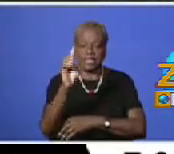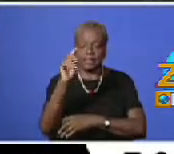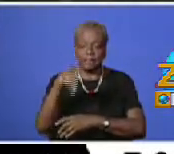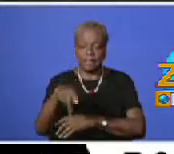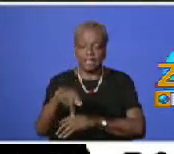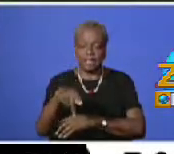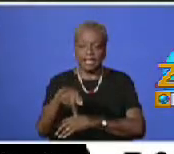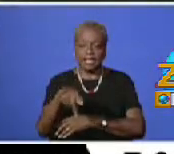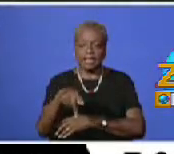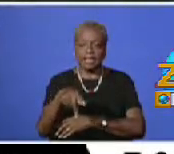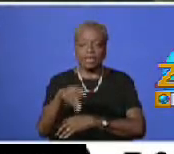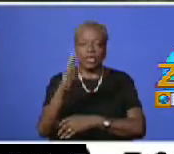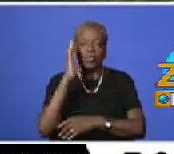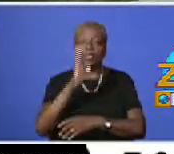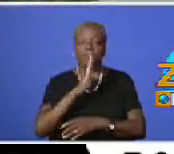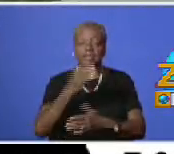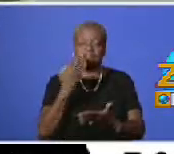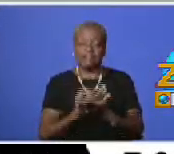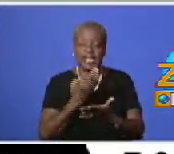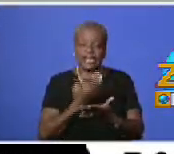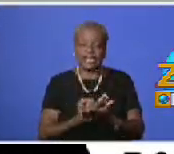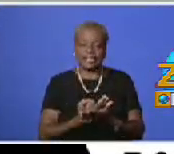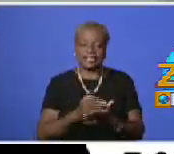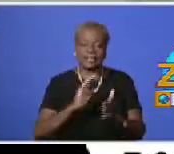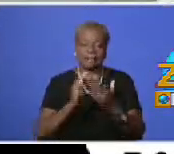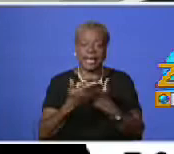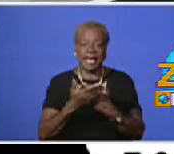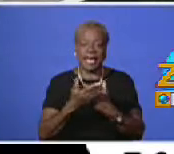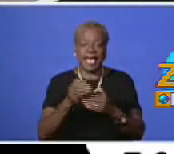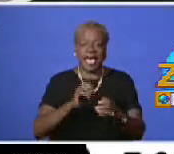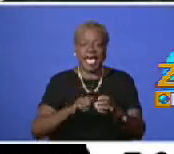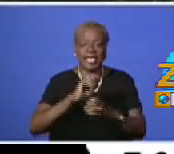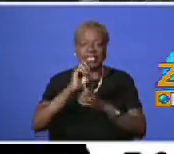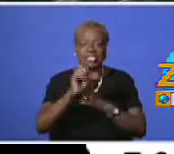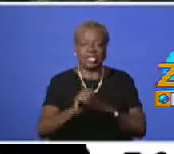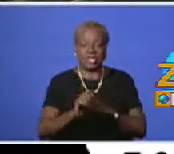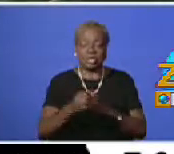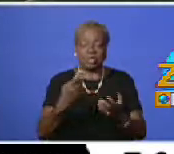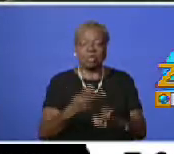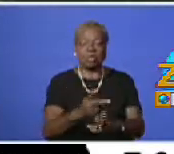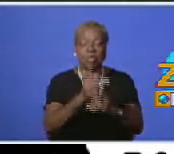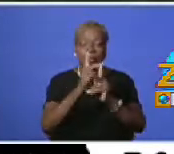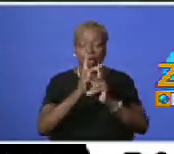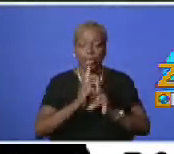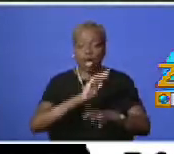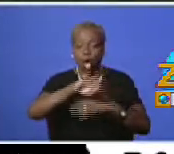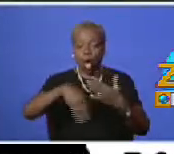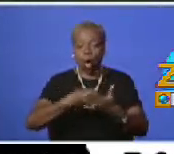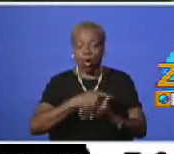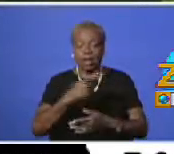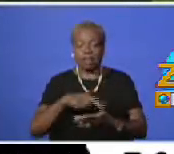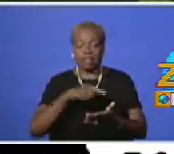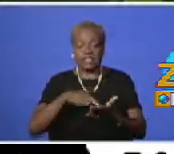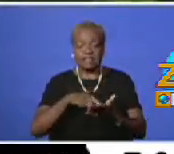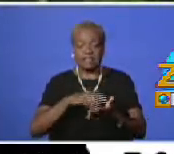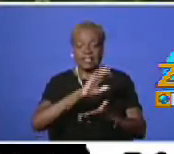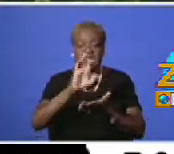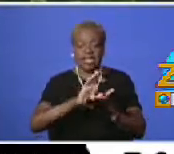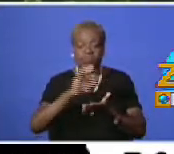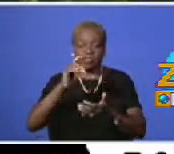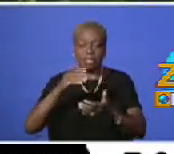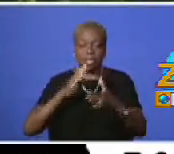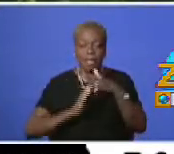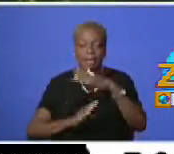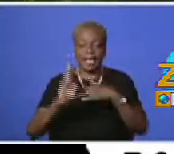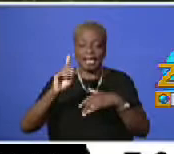is likely to be financed by external borrowing. All this, according to the central bank's latest report, which further